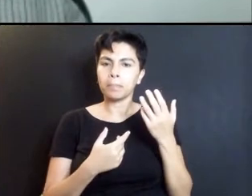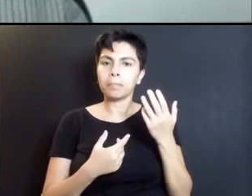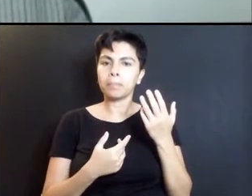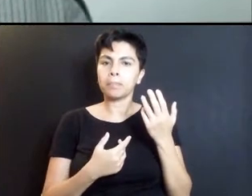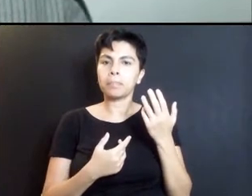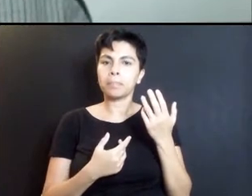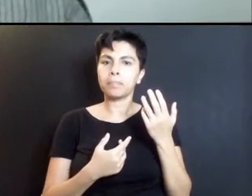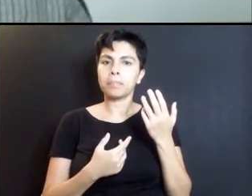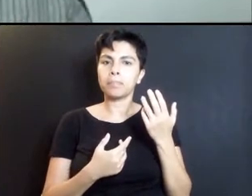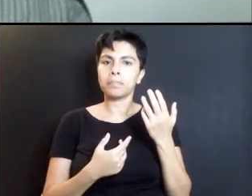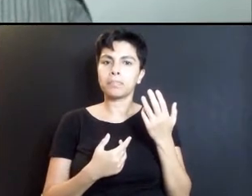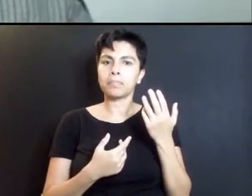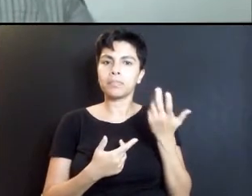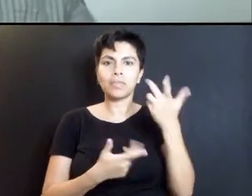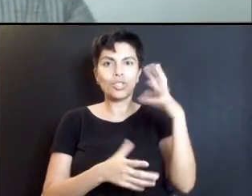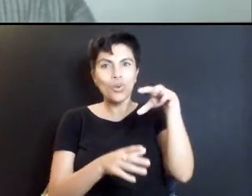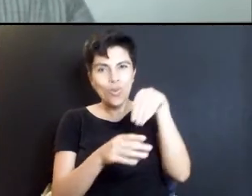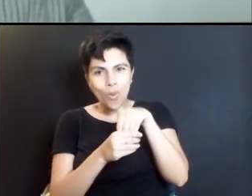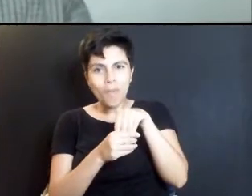into